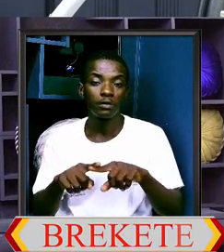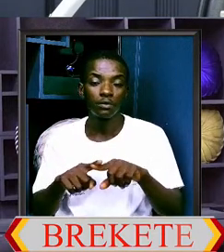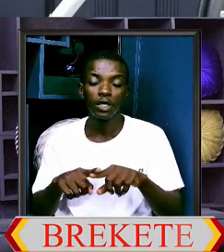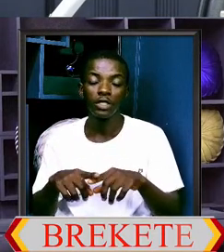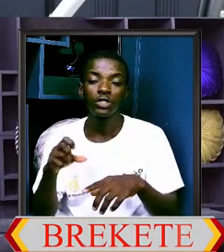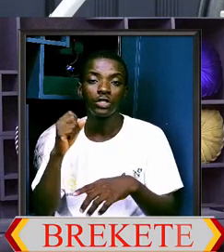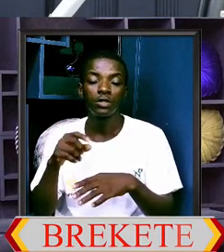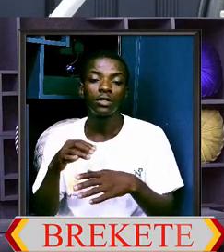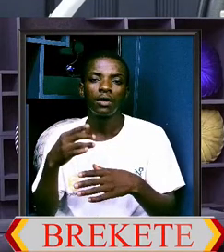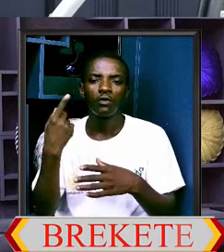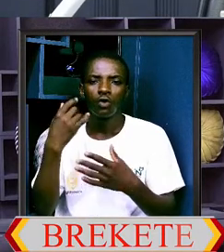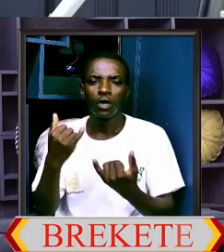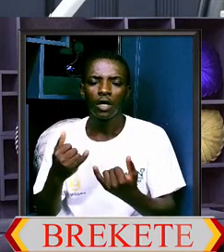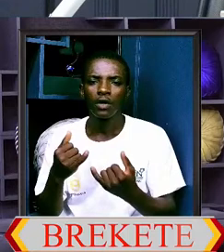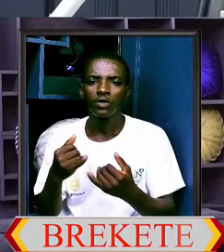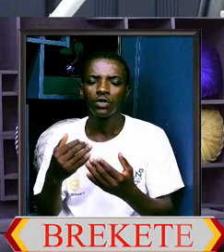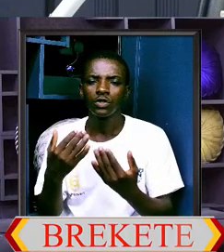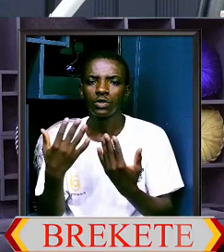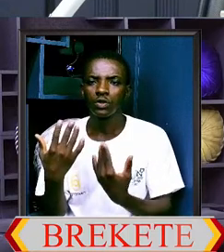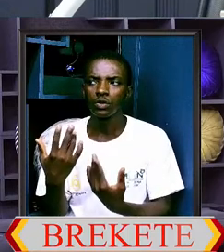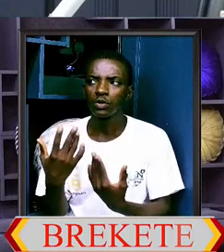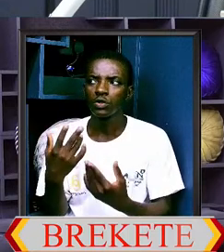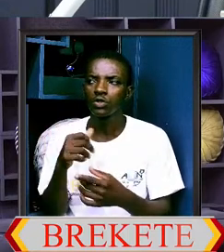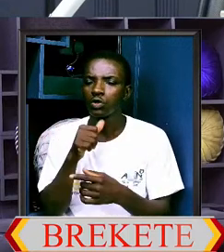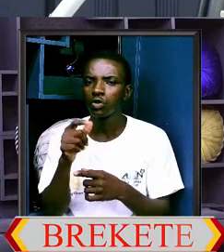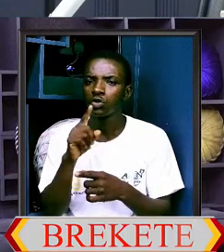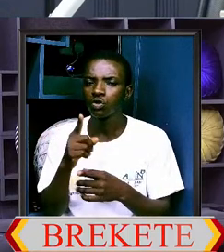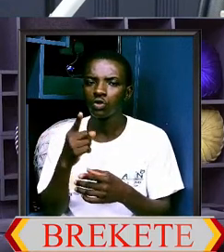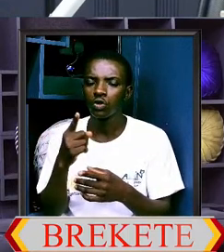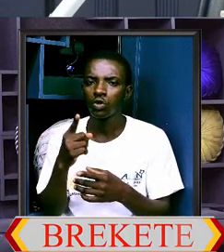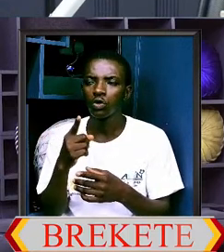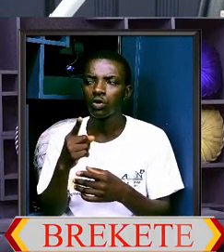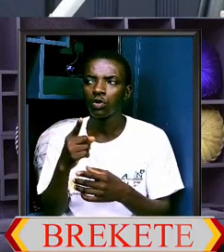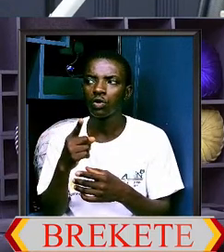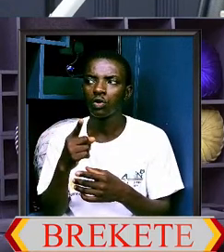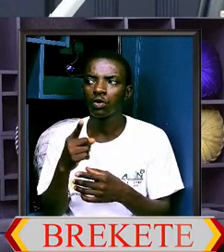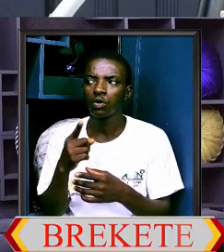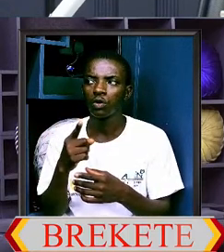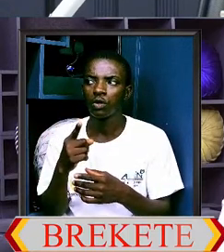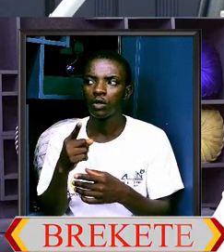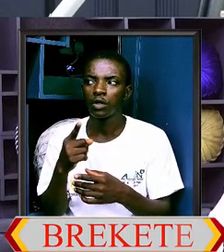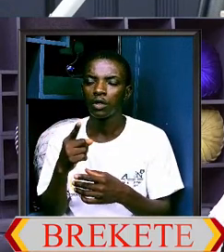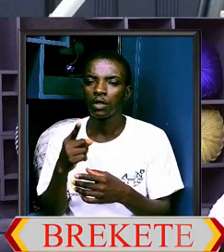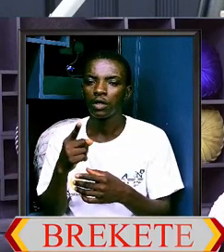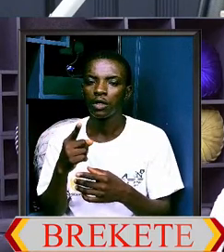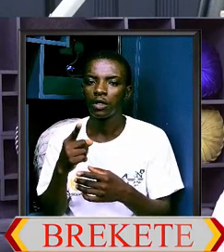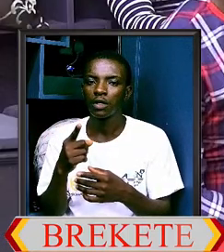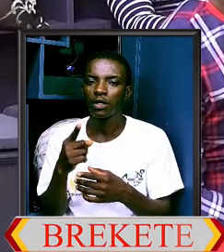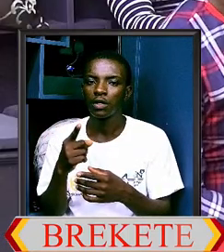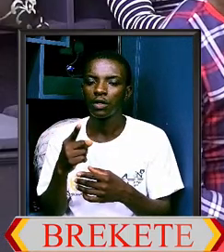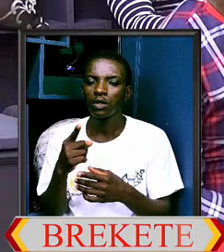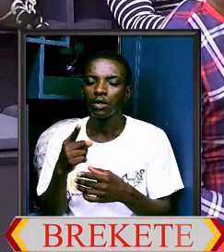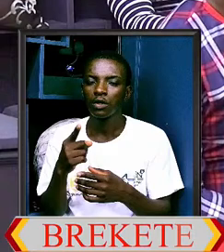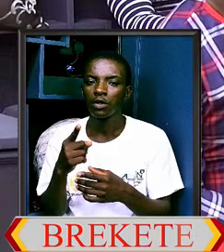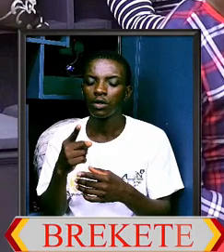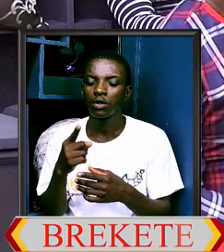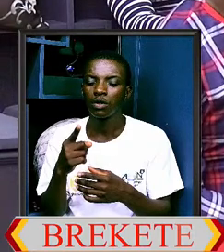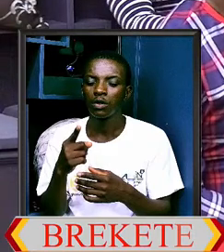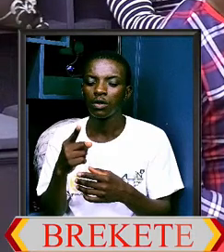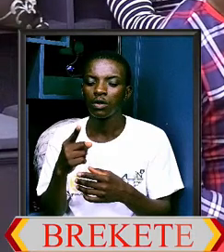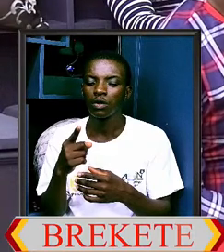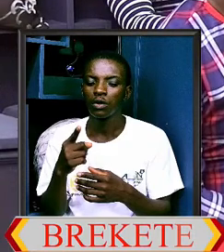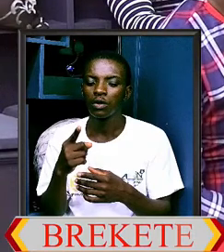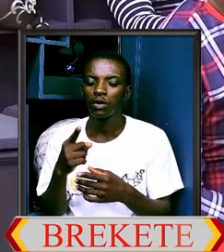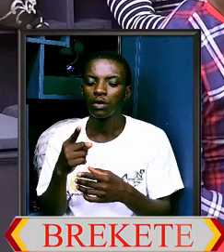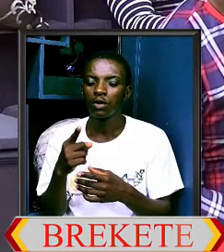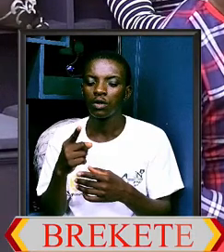depends. She said for now that we should hold on, that she's not sure. For now, now how much? I don't know, sir. Talk to me, my